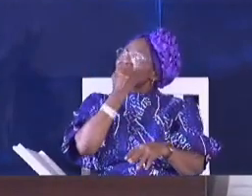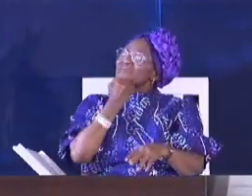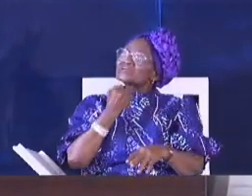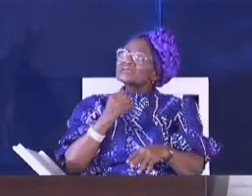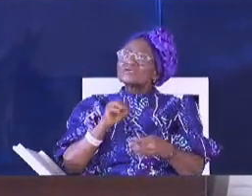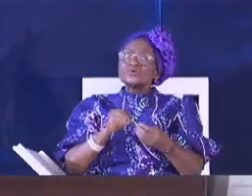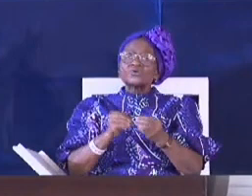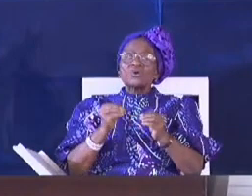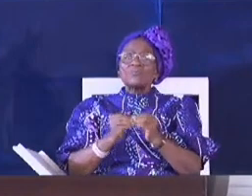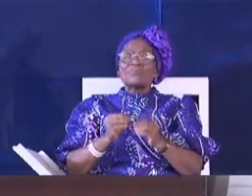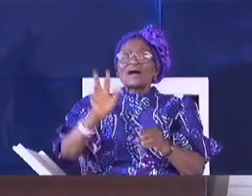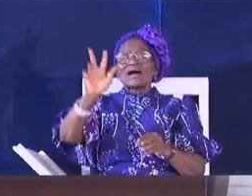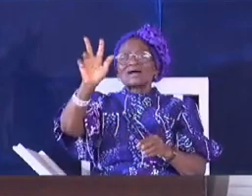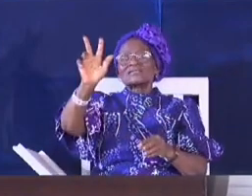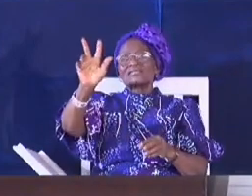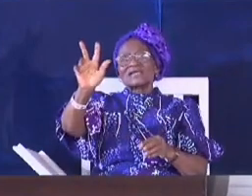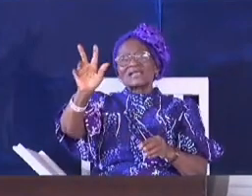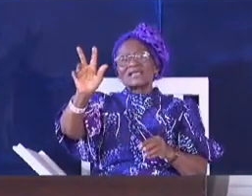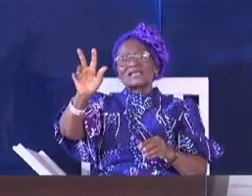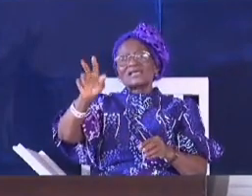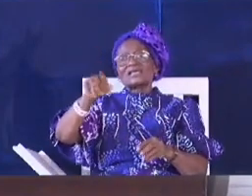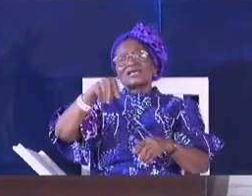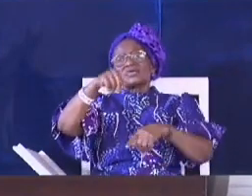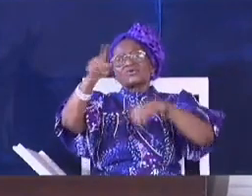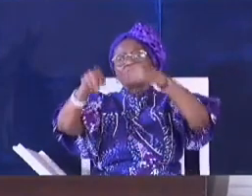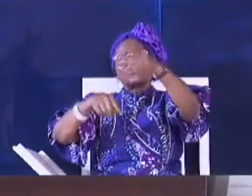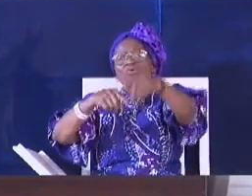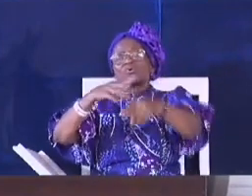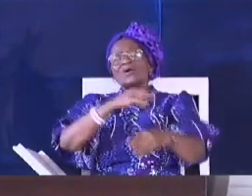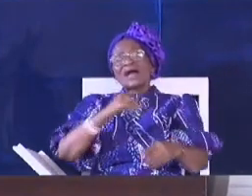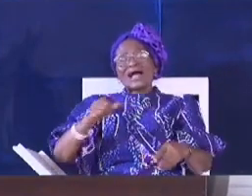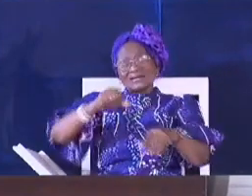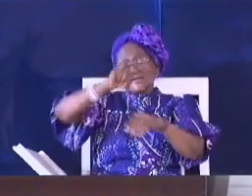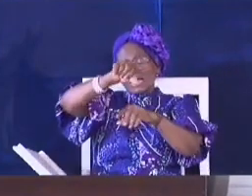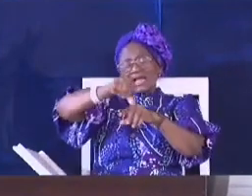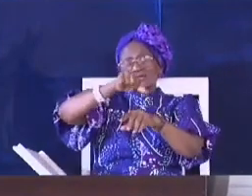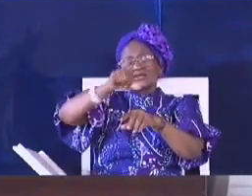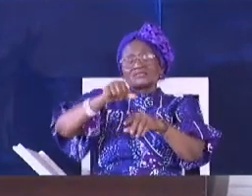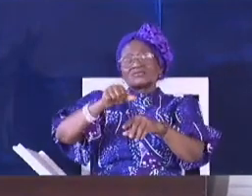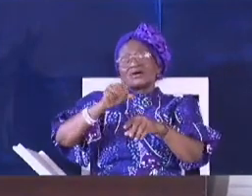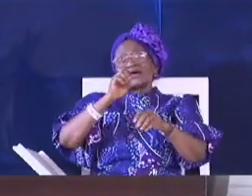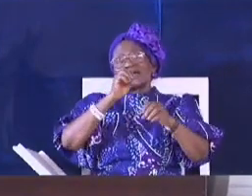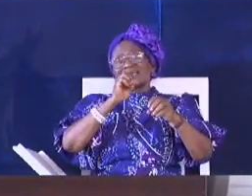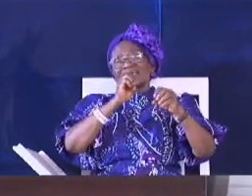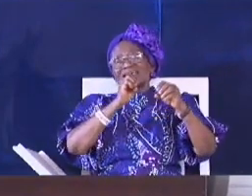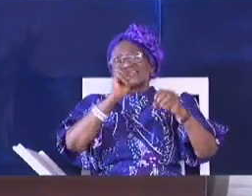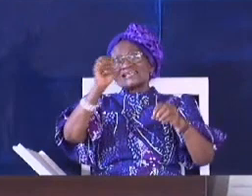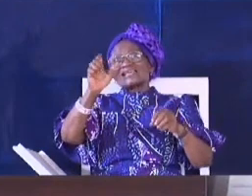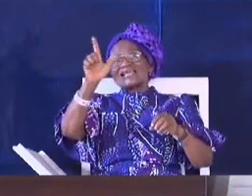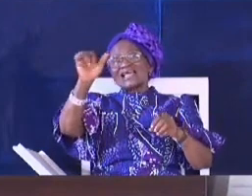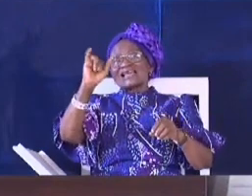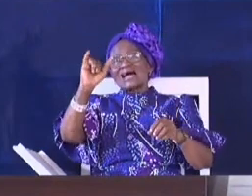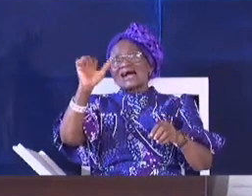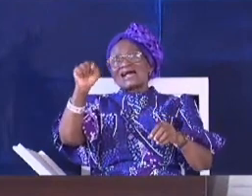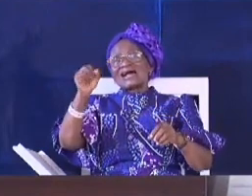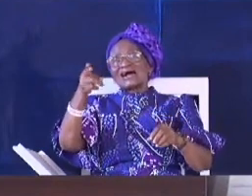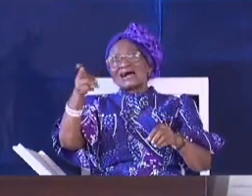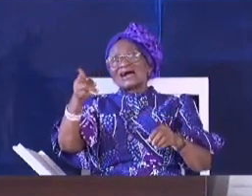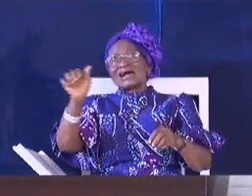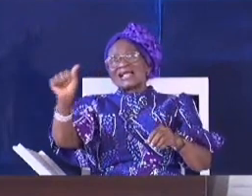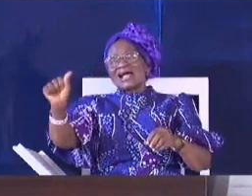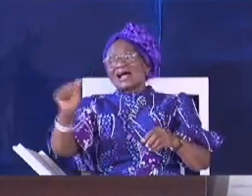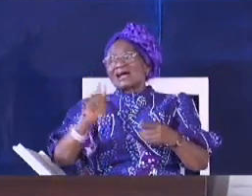Number three, go and anoint Elisha to be